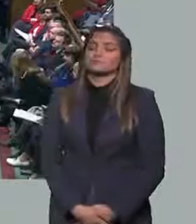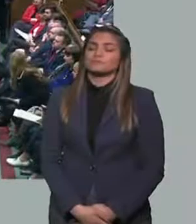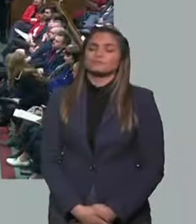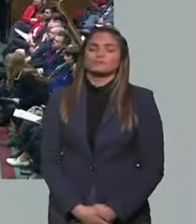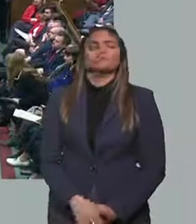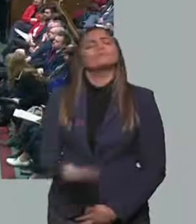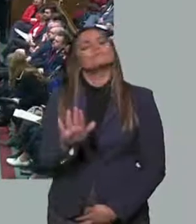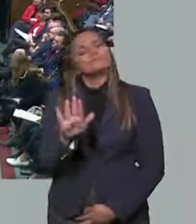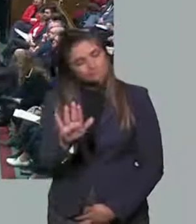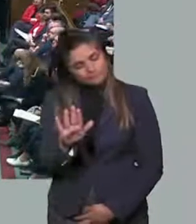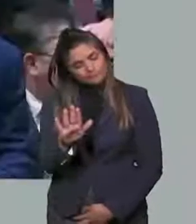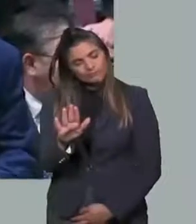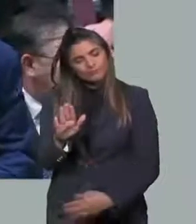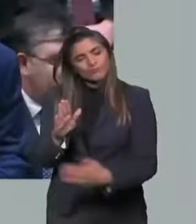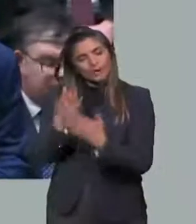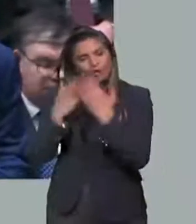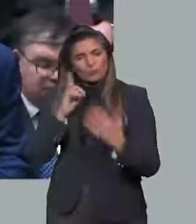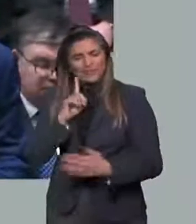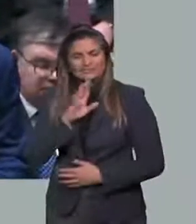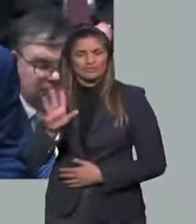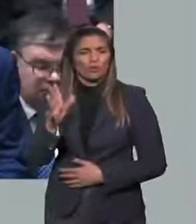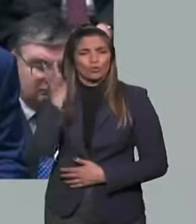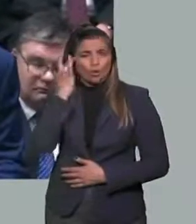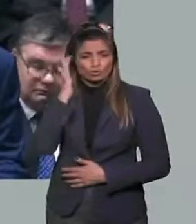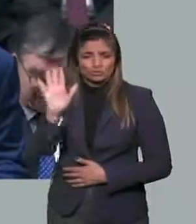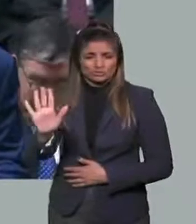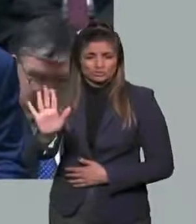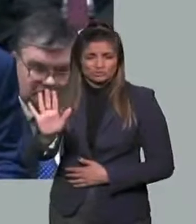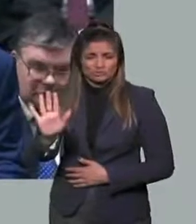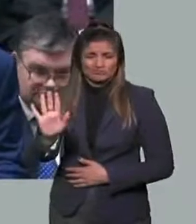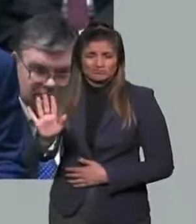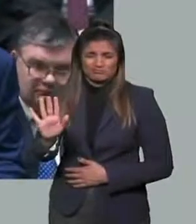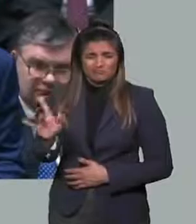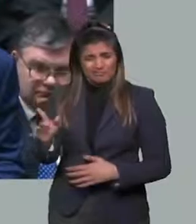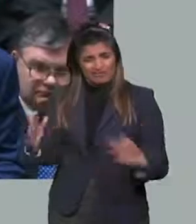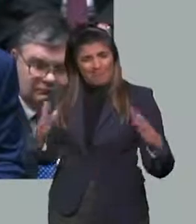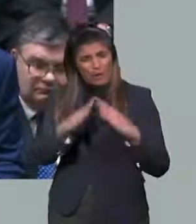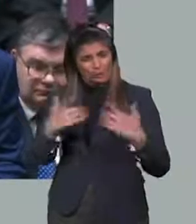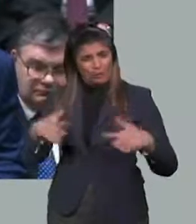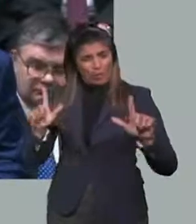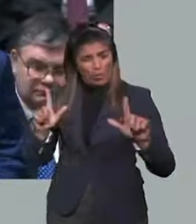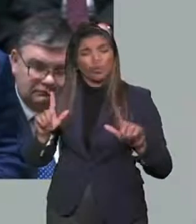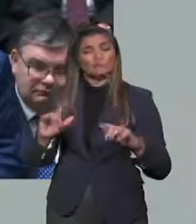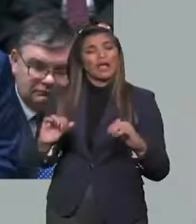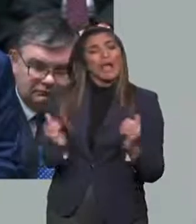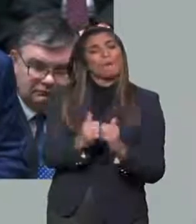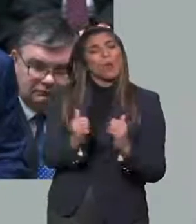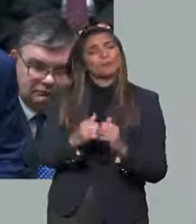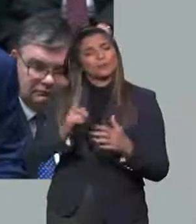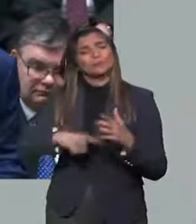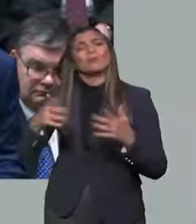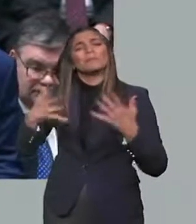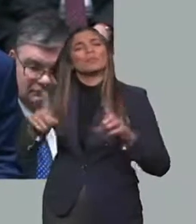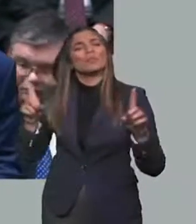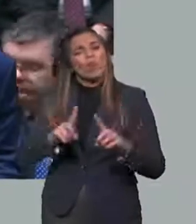say to the Honourable Lady, what she suggests is nonsense. She's talking about the House of Lords. Appointments Commission. They have a vetting